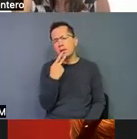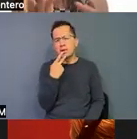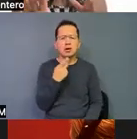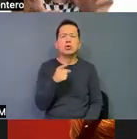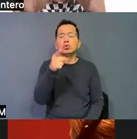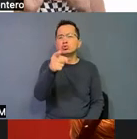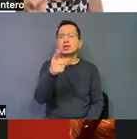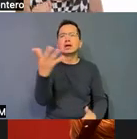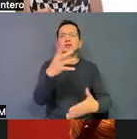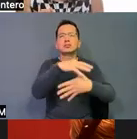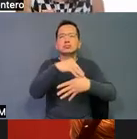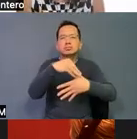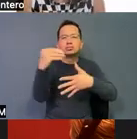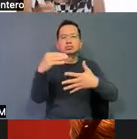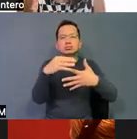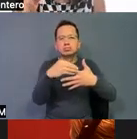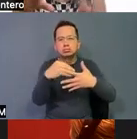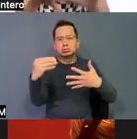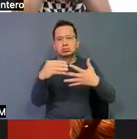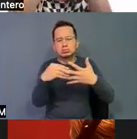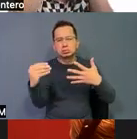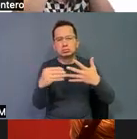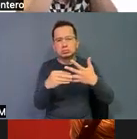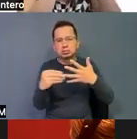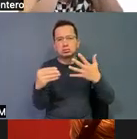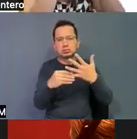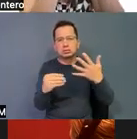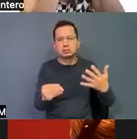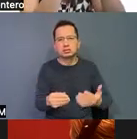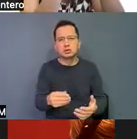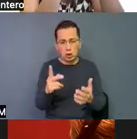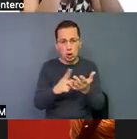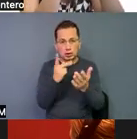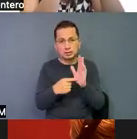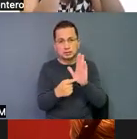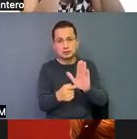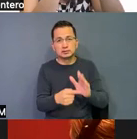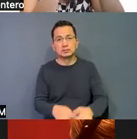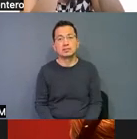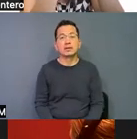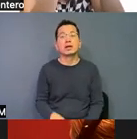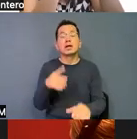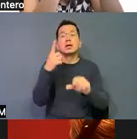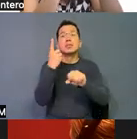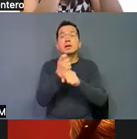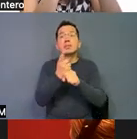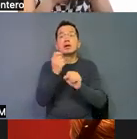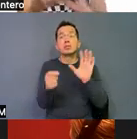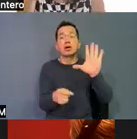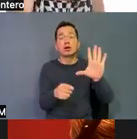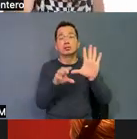again? Sure. Yeah, thank you. The first position goes like this. You just need to hold your